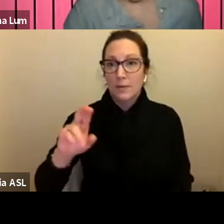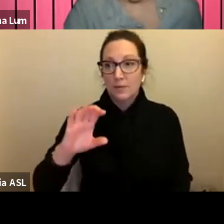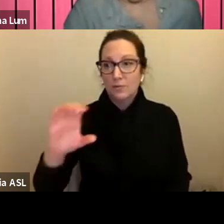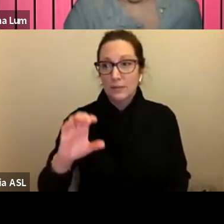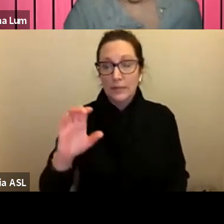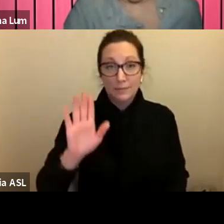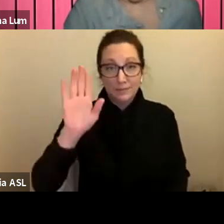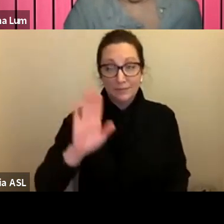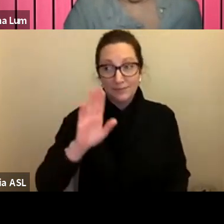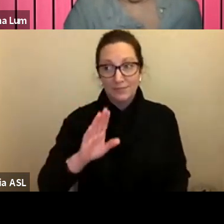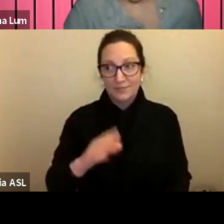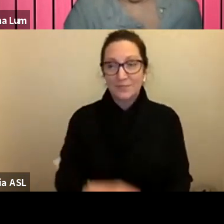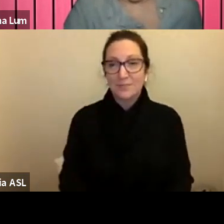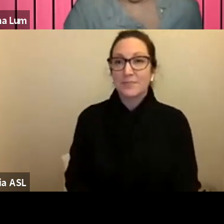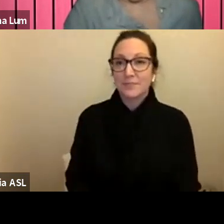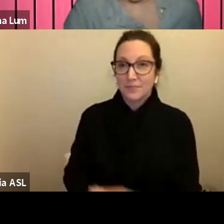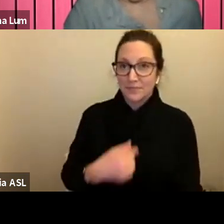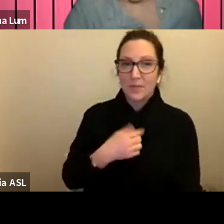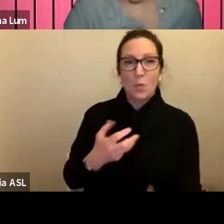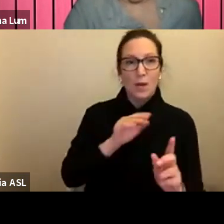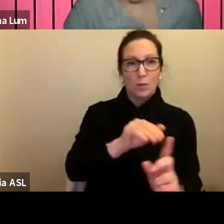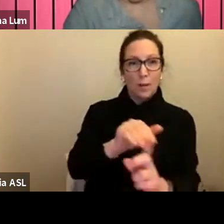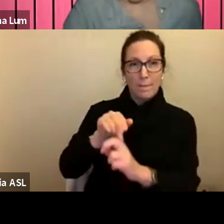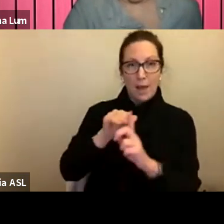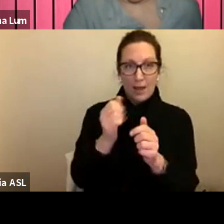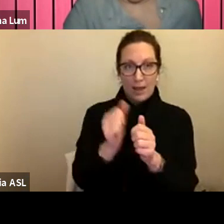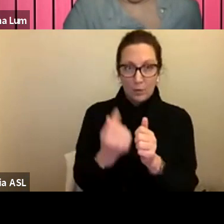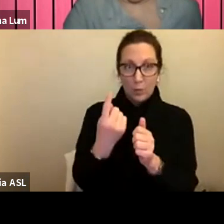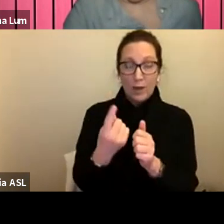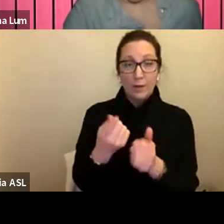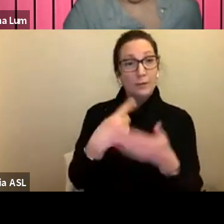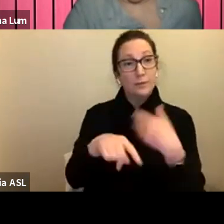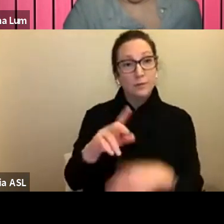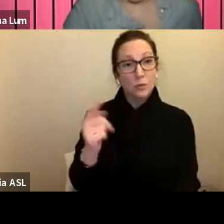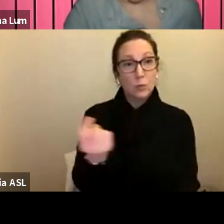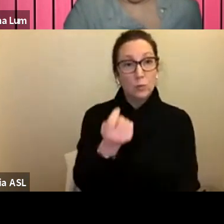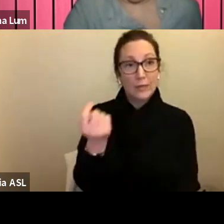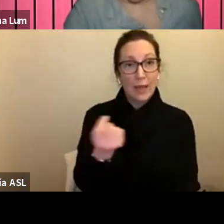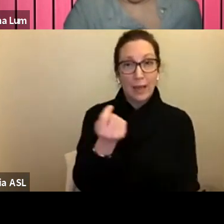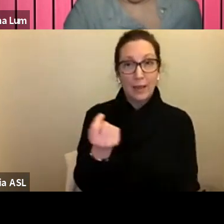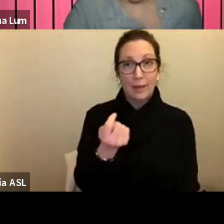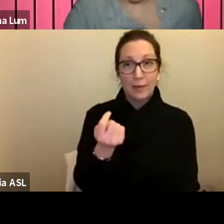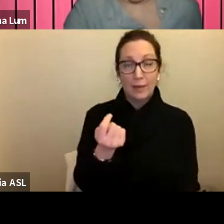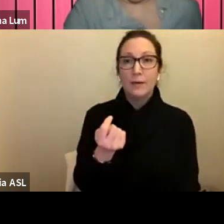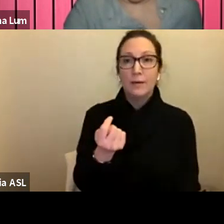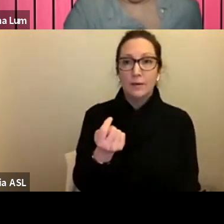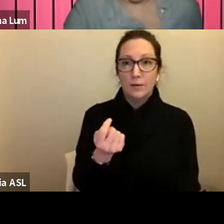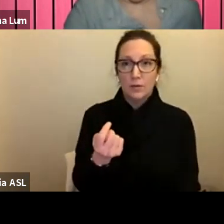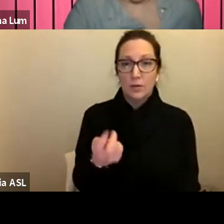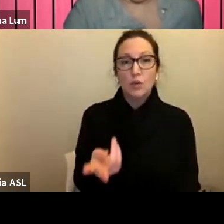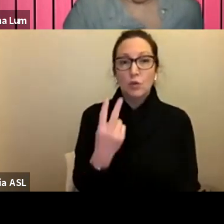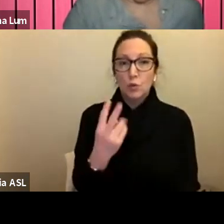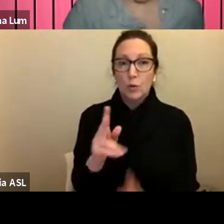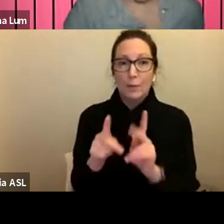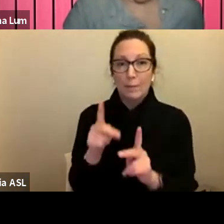if I may, I just want to remind everybody, next Tuesday, we have 2 folks from the